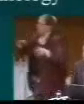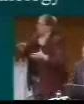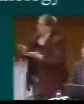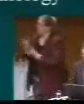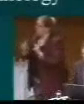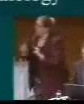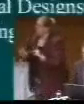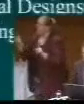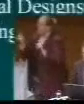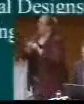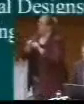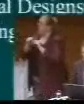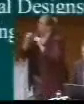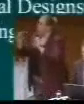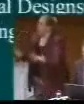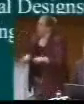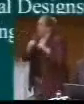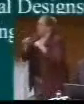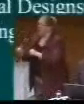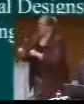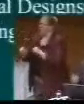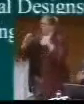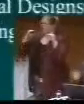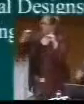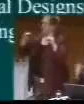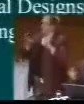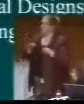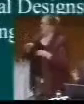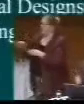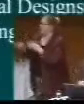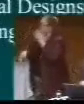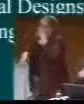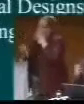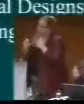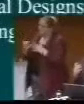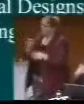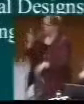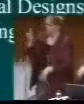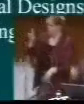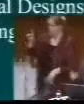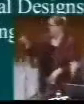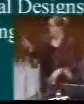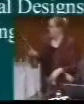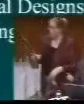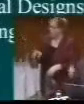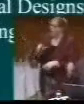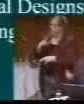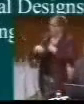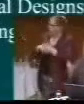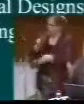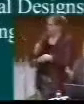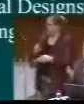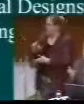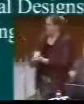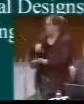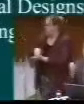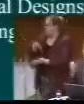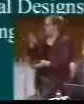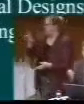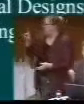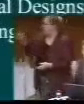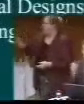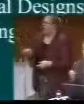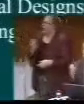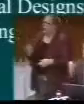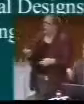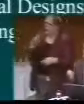provide more powerful instructional methodologies. And that's what Universal Design for Learning is about, is how do we, in fact, create learning materials